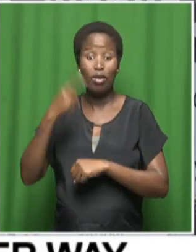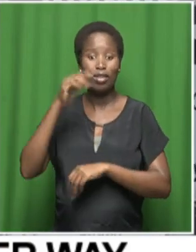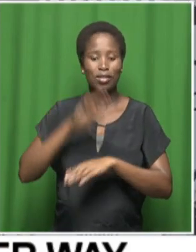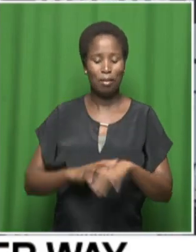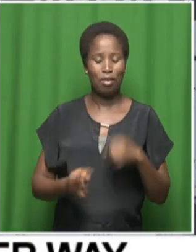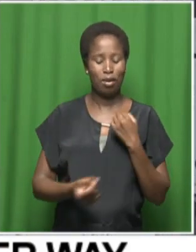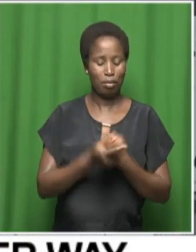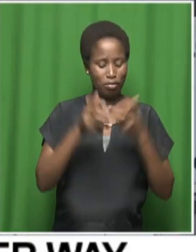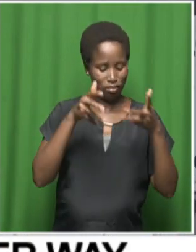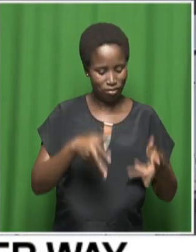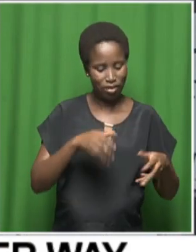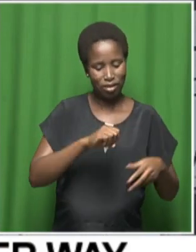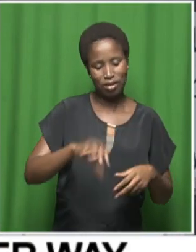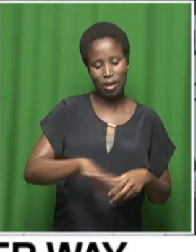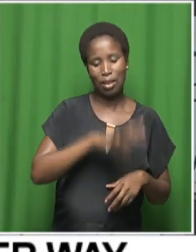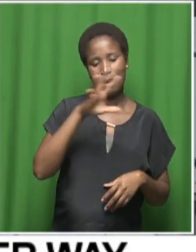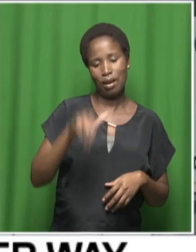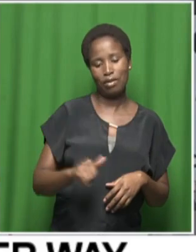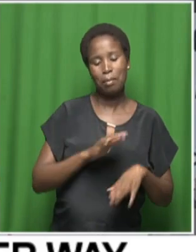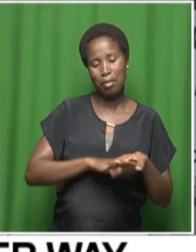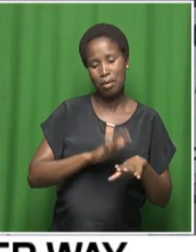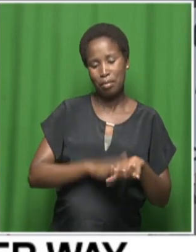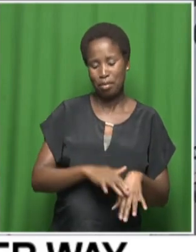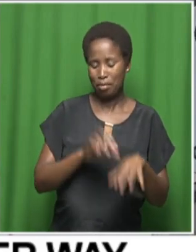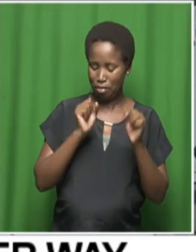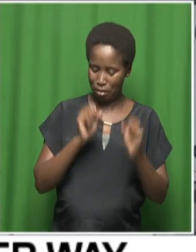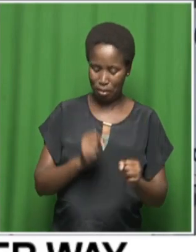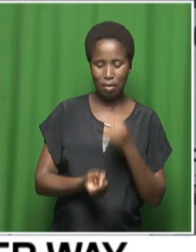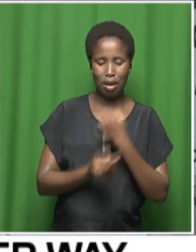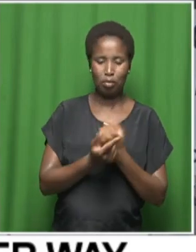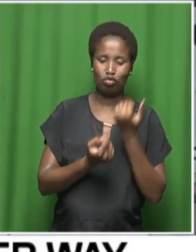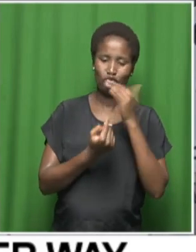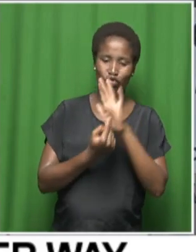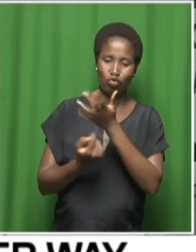in Africa, and we'll bring you all the action live from the Two Oceans Aquarium.